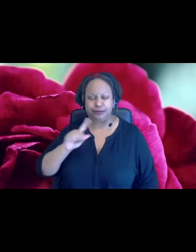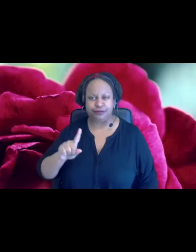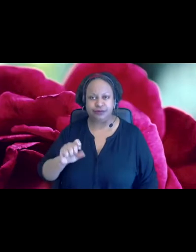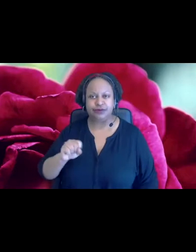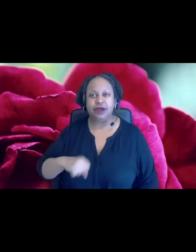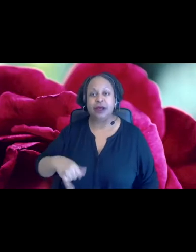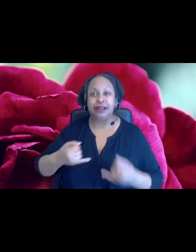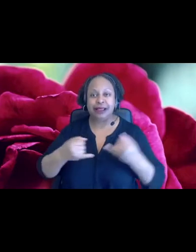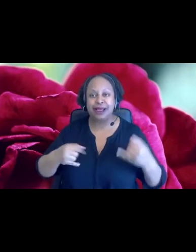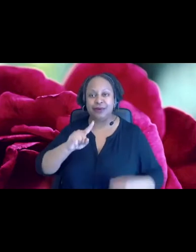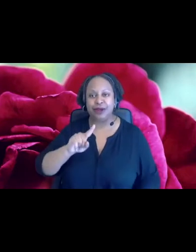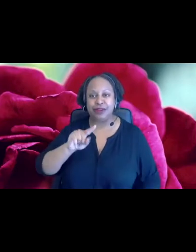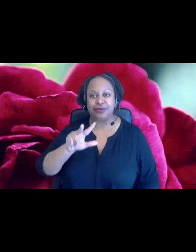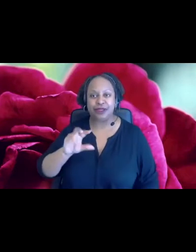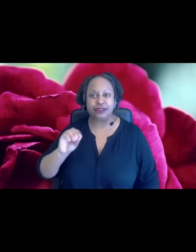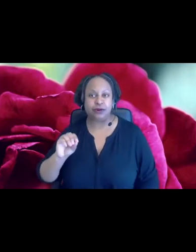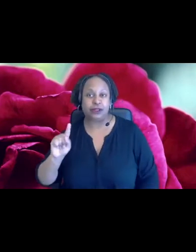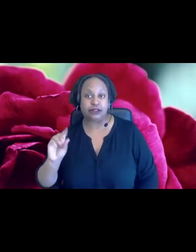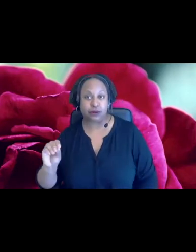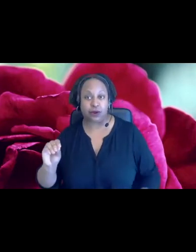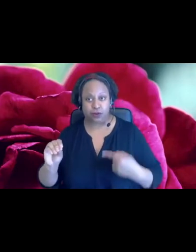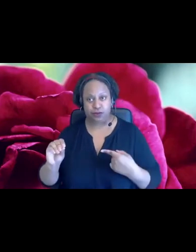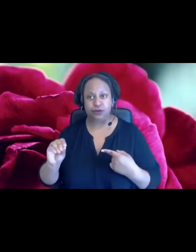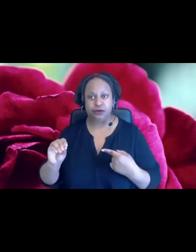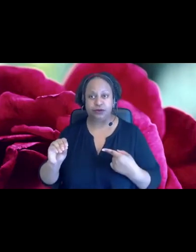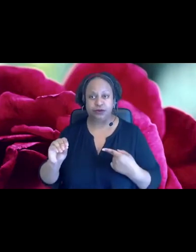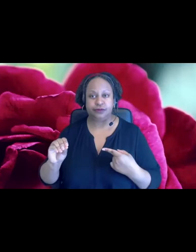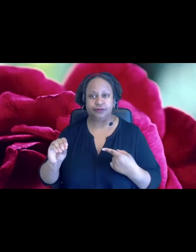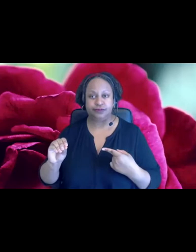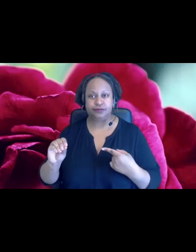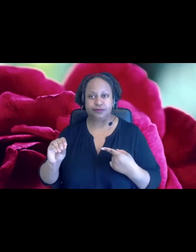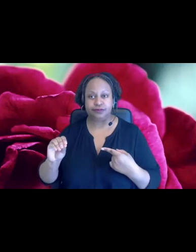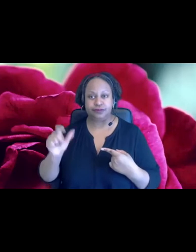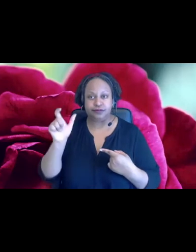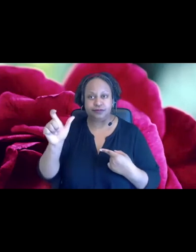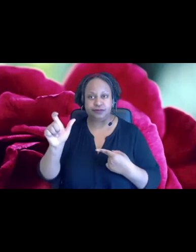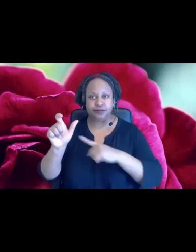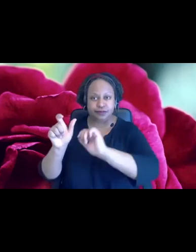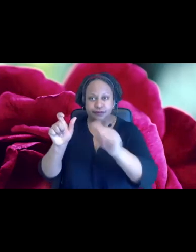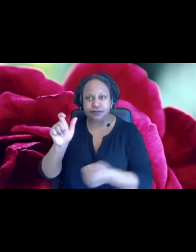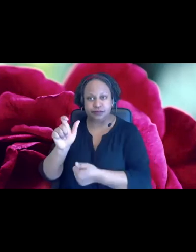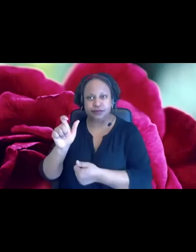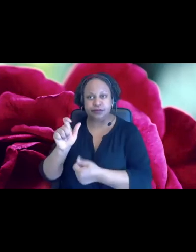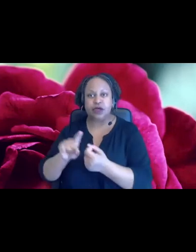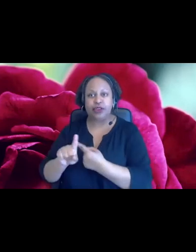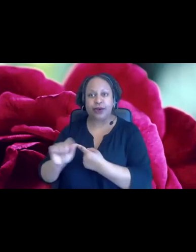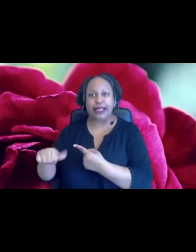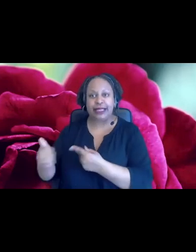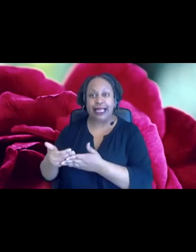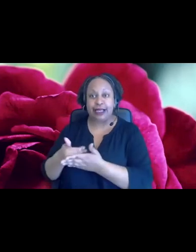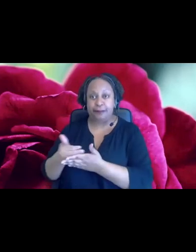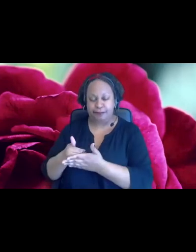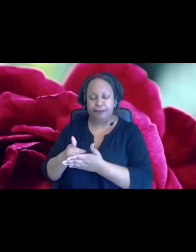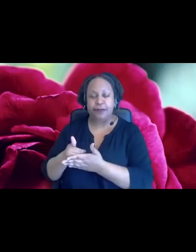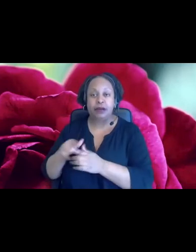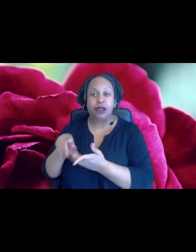Yes, line 13010. It's a subset of other income, but the amount that